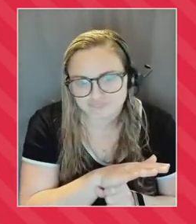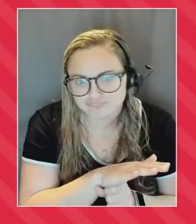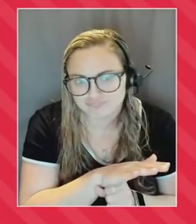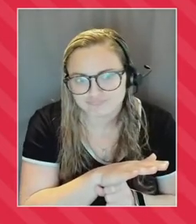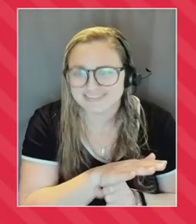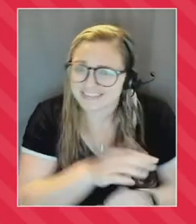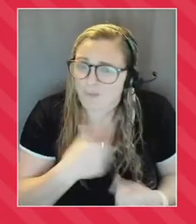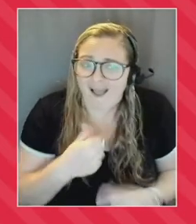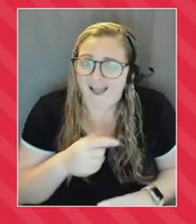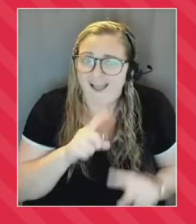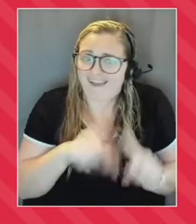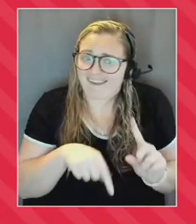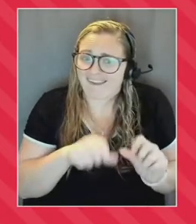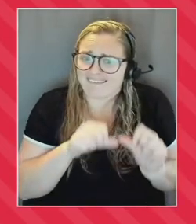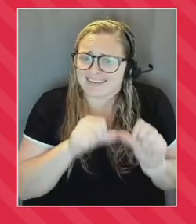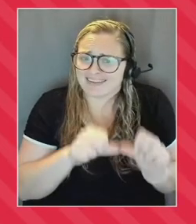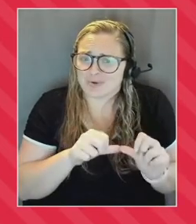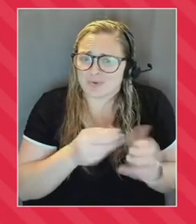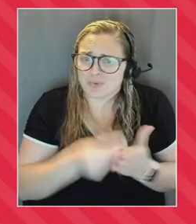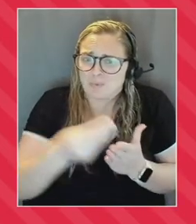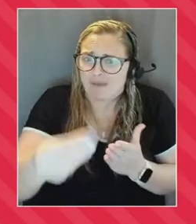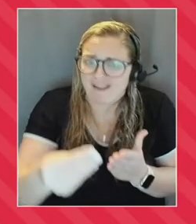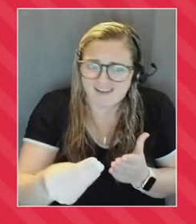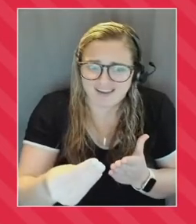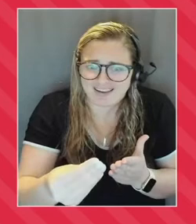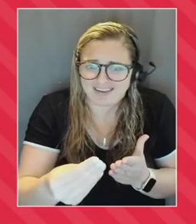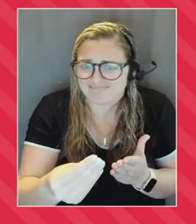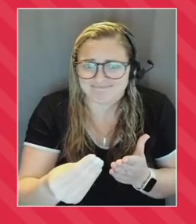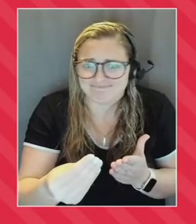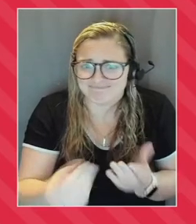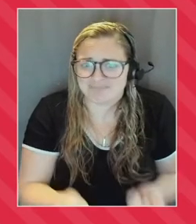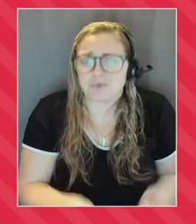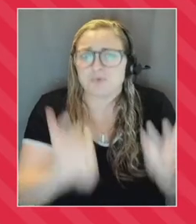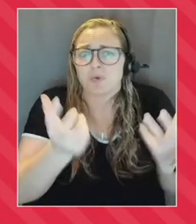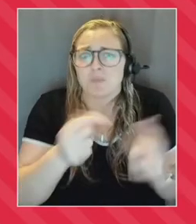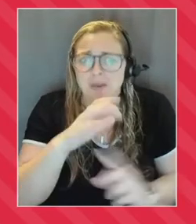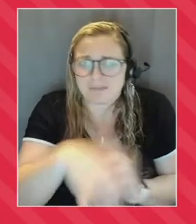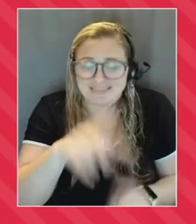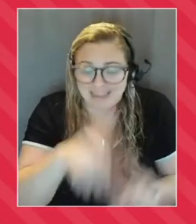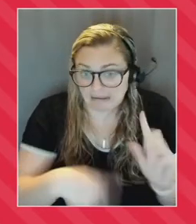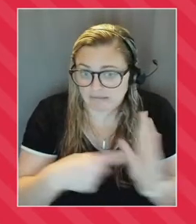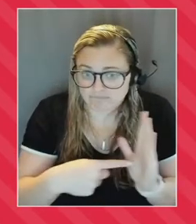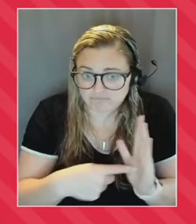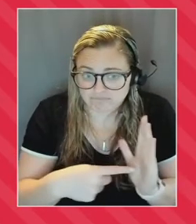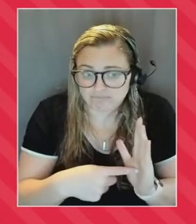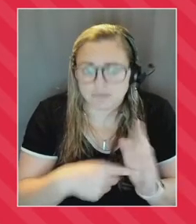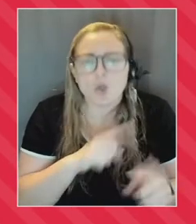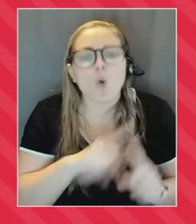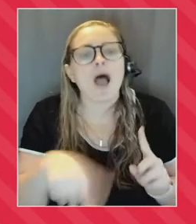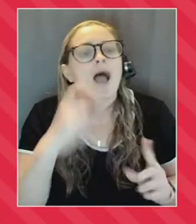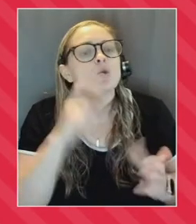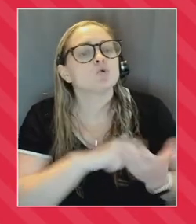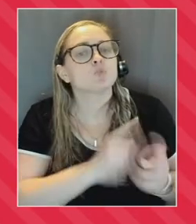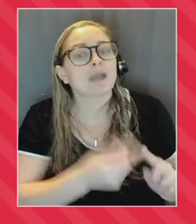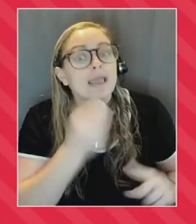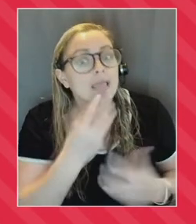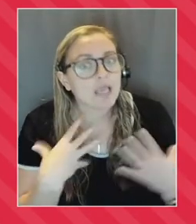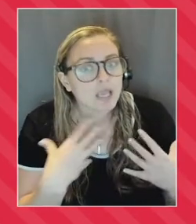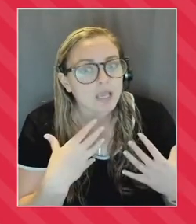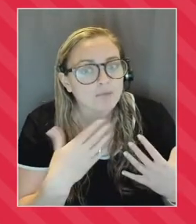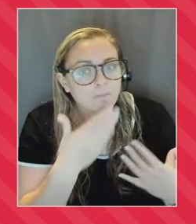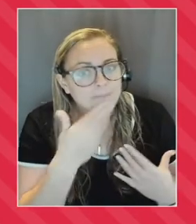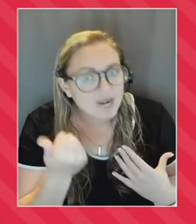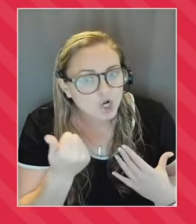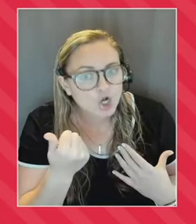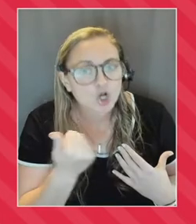buy 10 bunches of bananas. I notice when I eat fruits and vegetables, I sleep better, I have less health